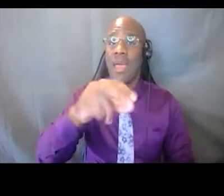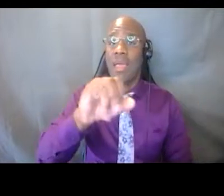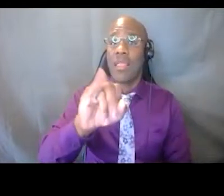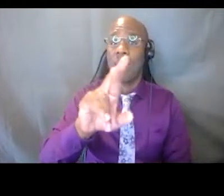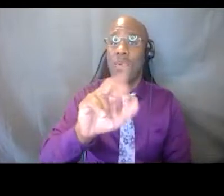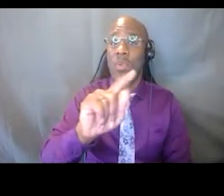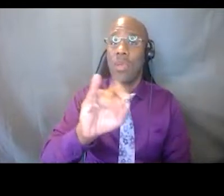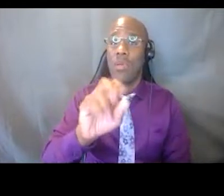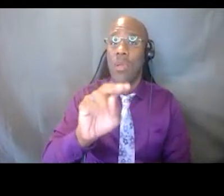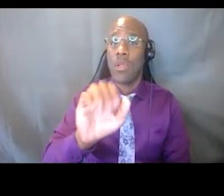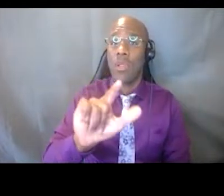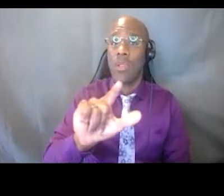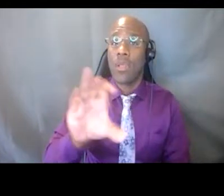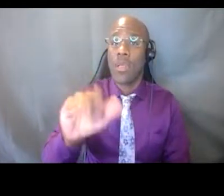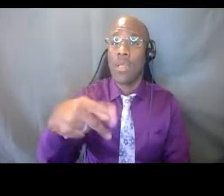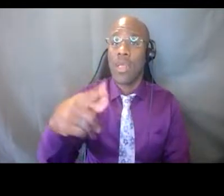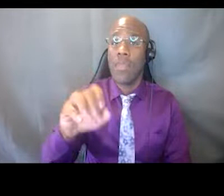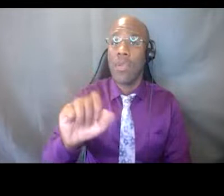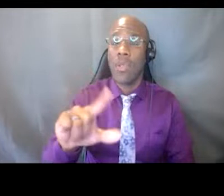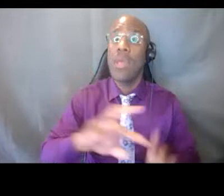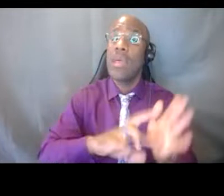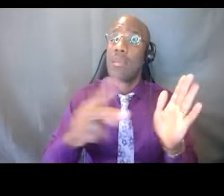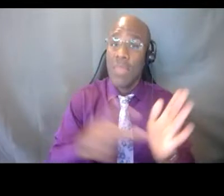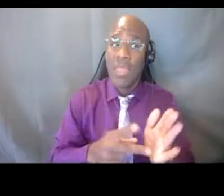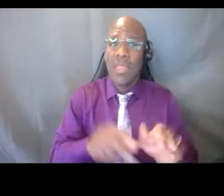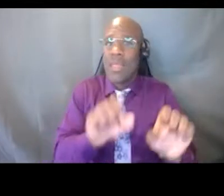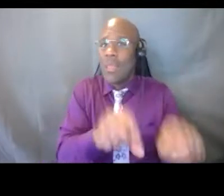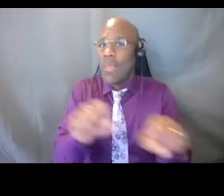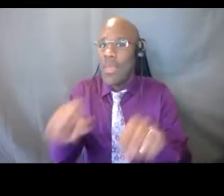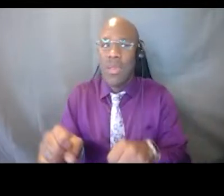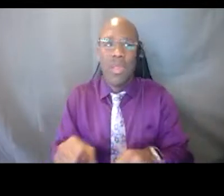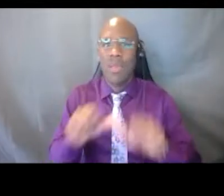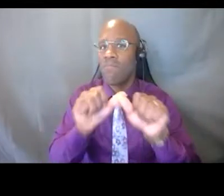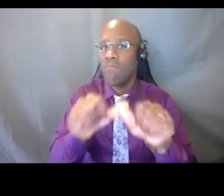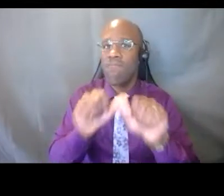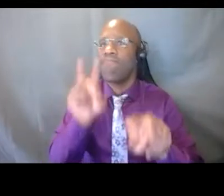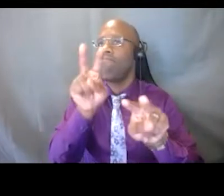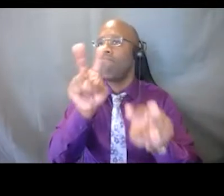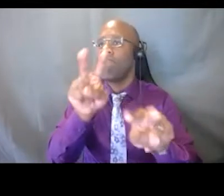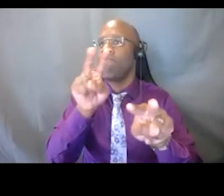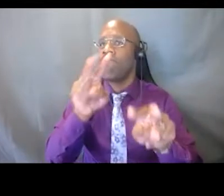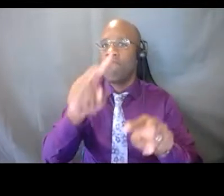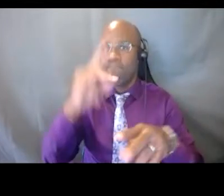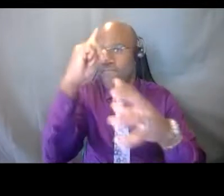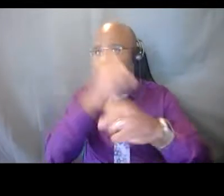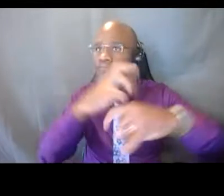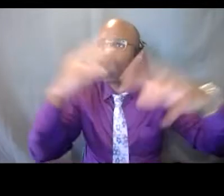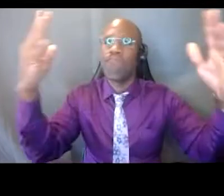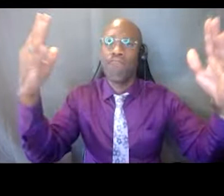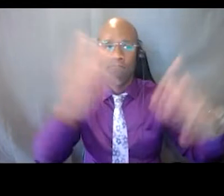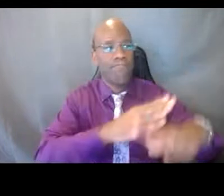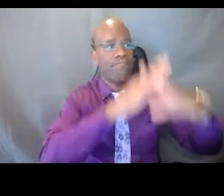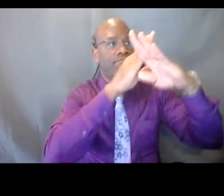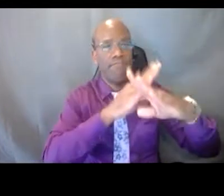ability to maintain hopes and dreams for a future, even in the face of real and perceived barriers.